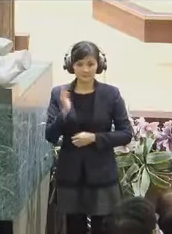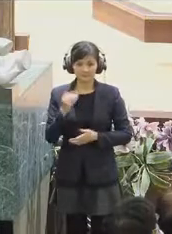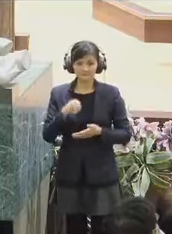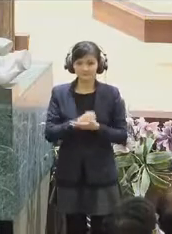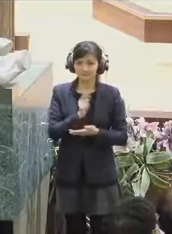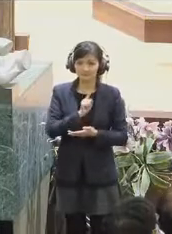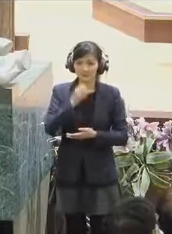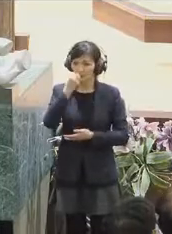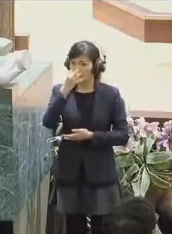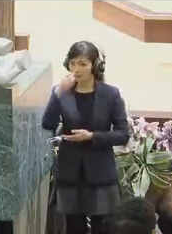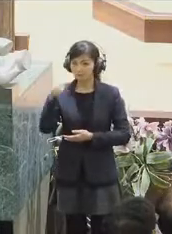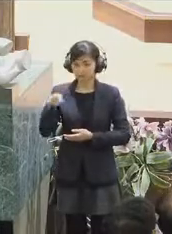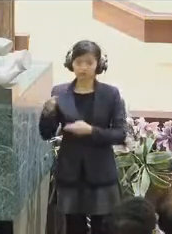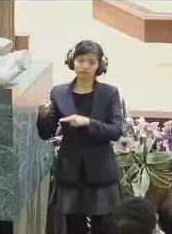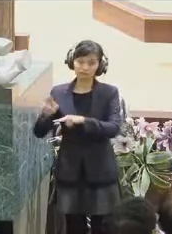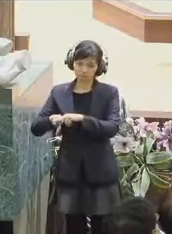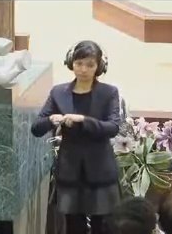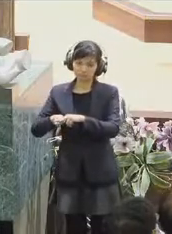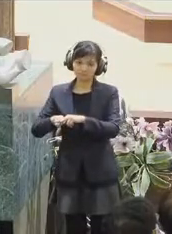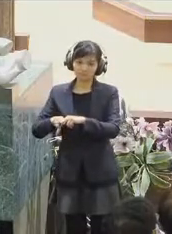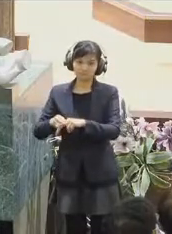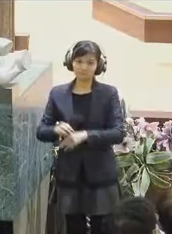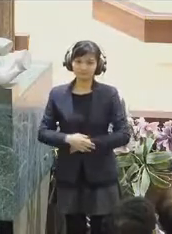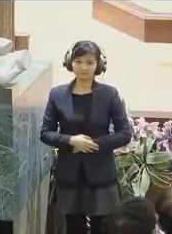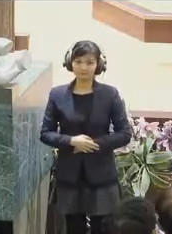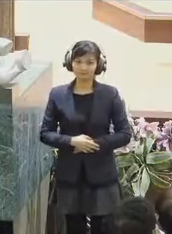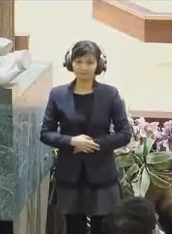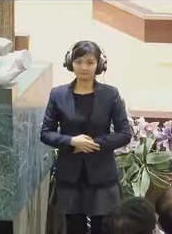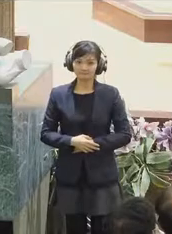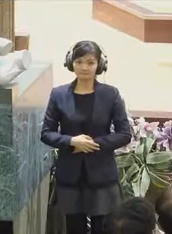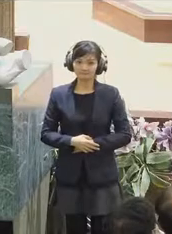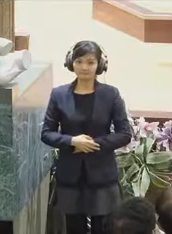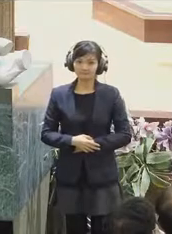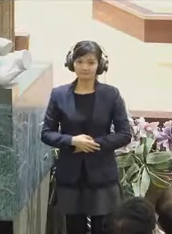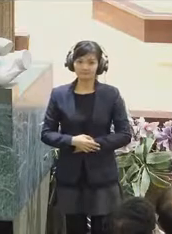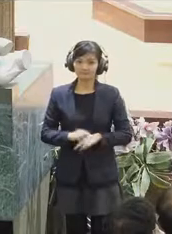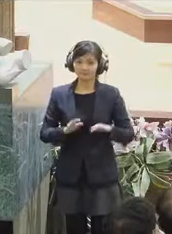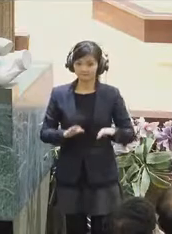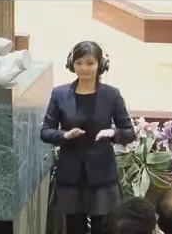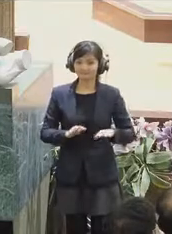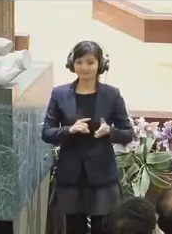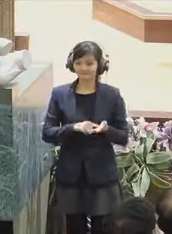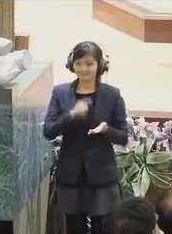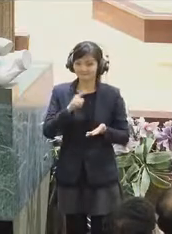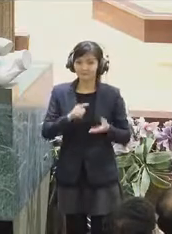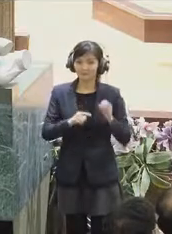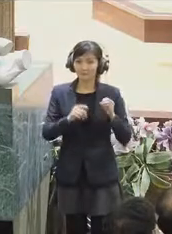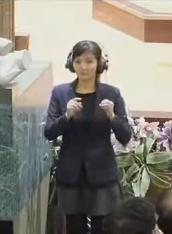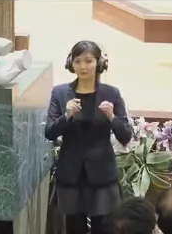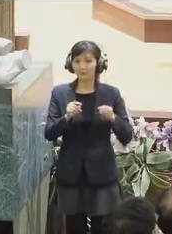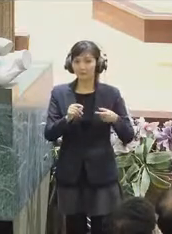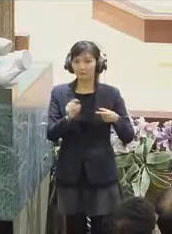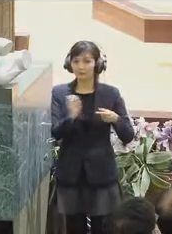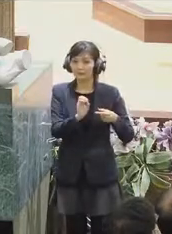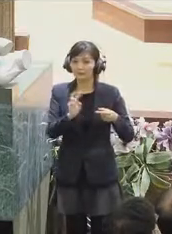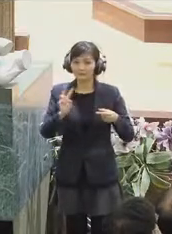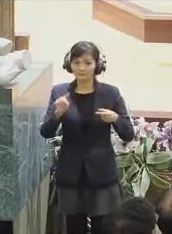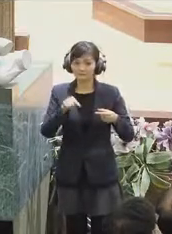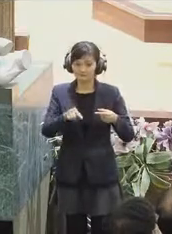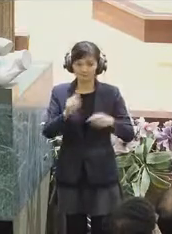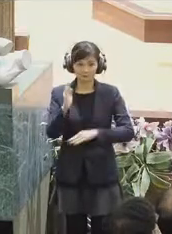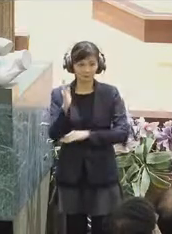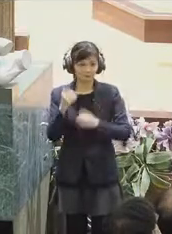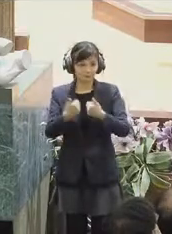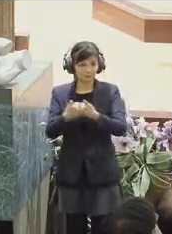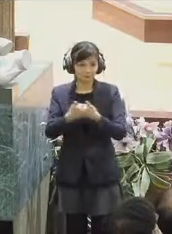summit here that leave no doubt in mind is that we've chosen wisely when we picked Taipei for